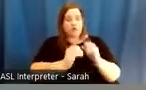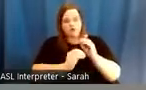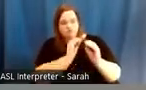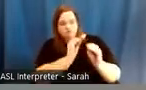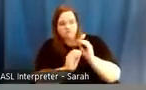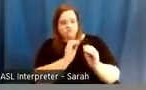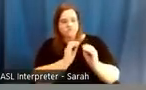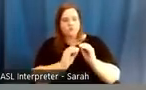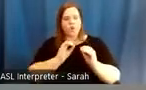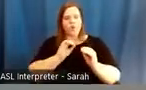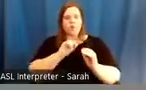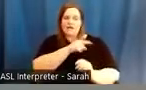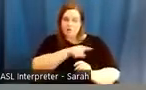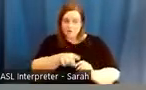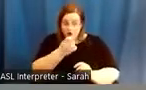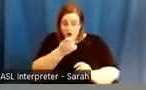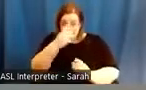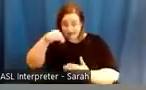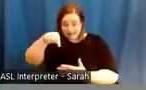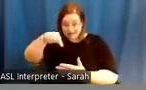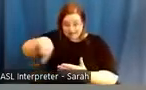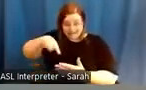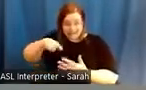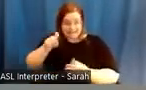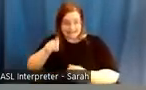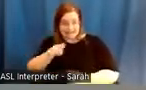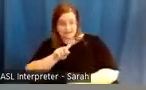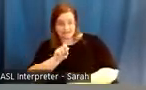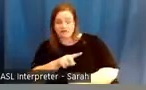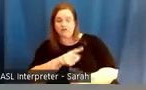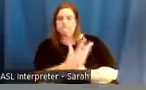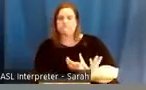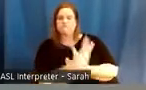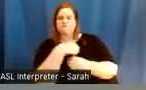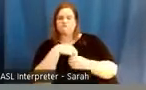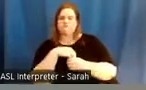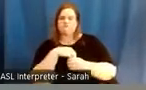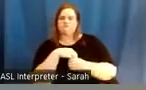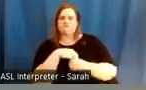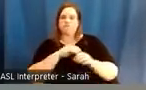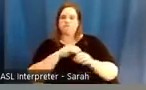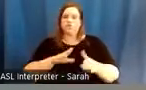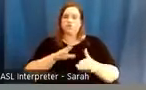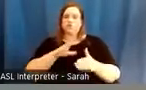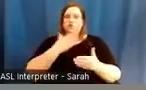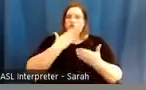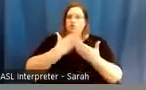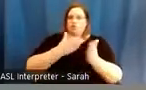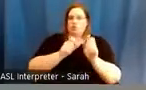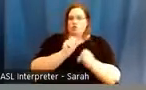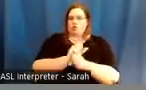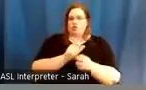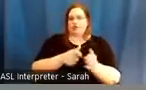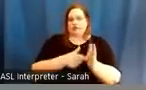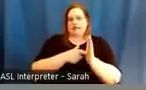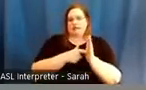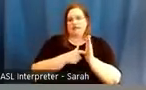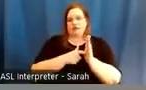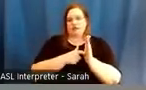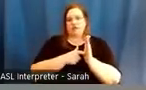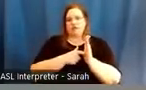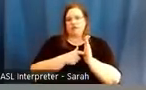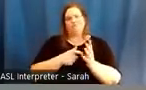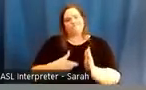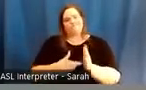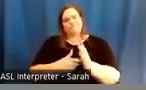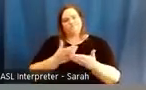need and bring them into the fold, to get them to do the good work that's necessary, because it does take resources